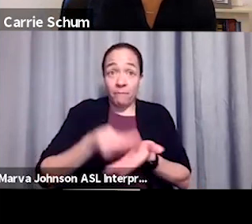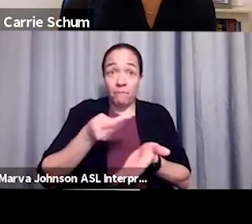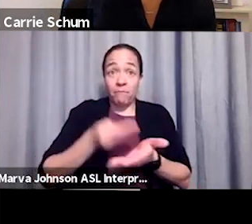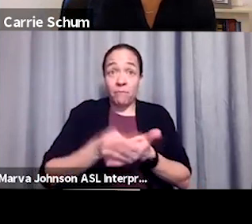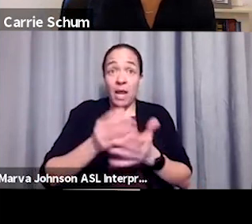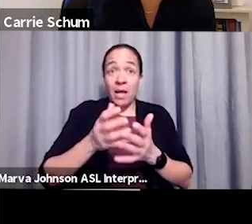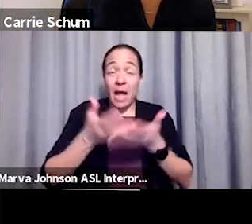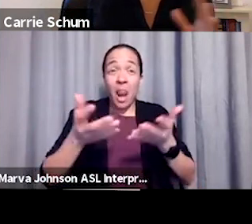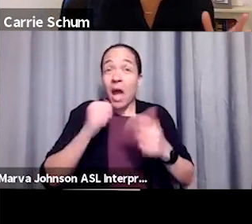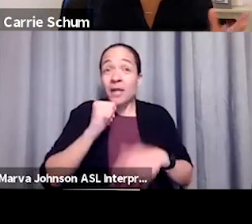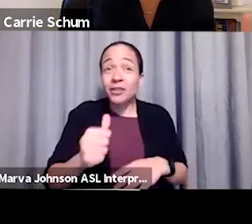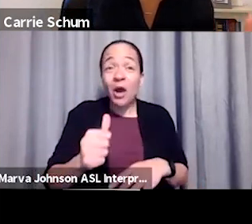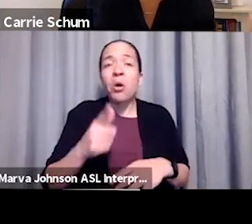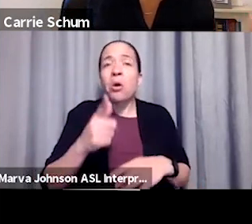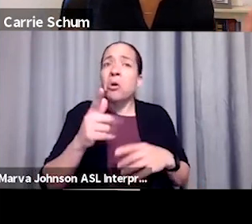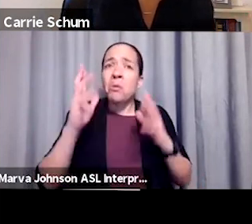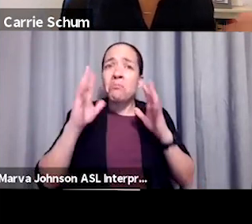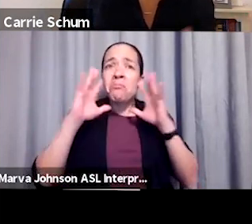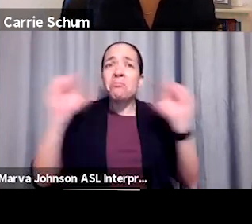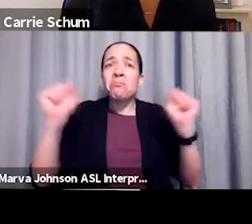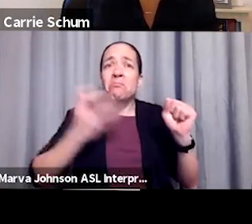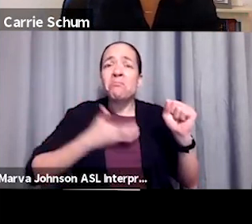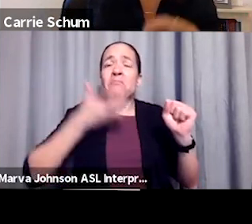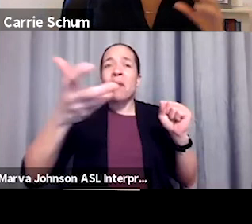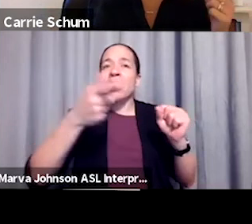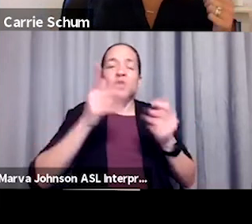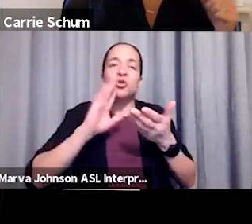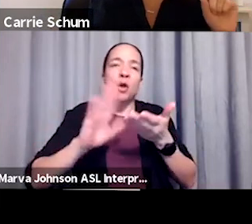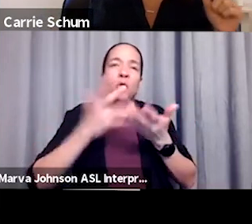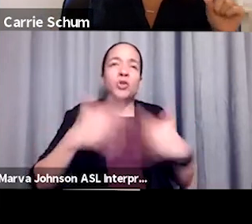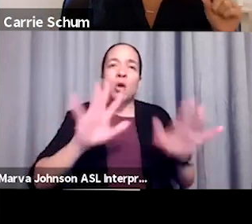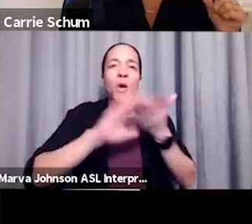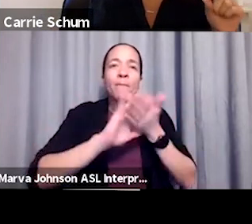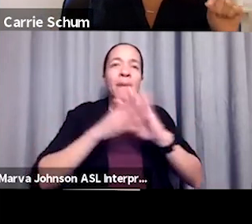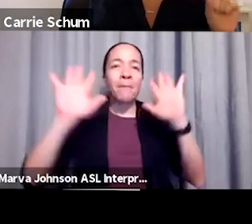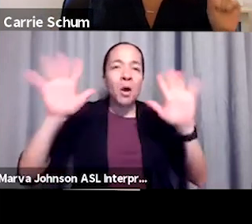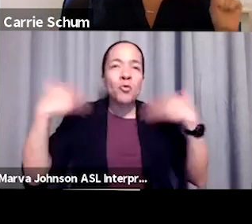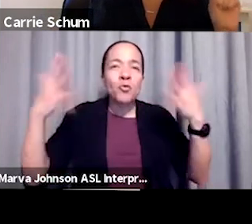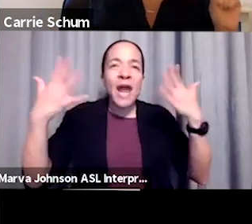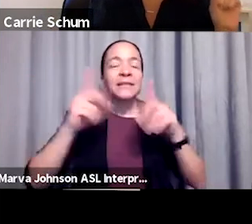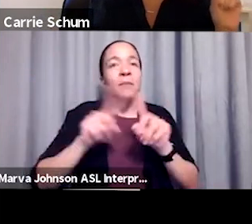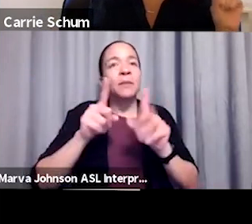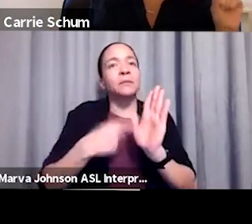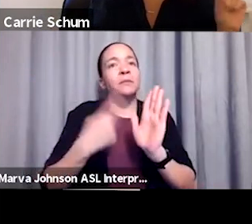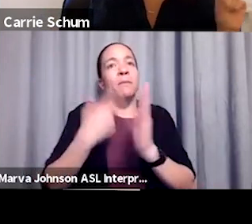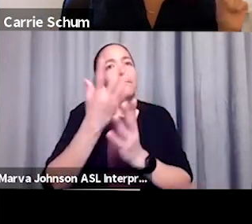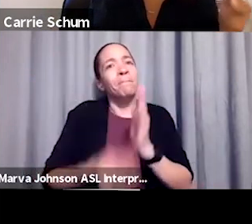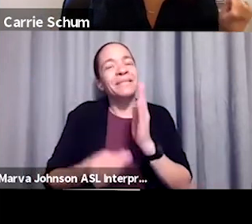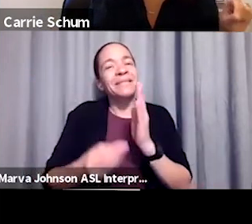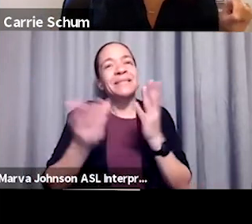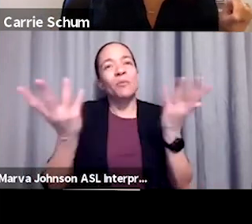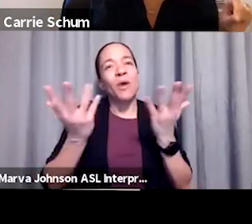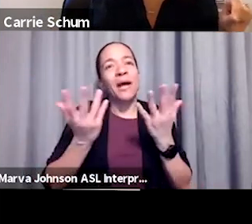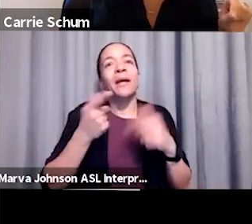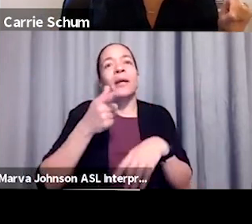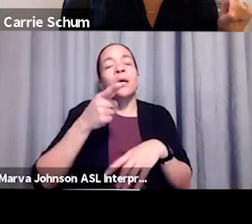Take some risks there appropriately, right? You don't want to just be crazy. But I think that's what can be missing, especially knowing when you see